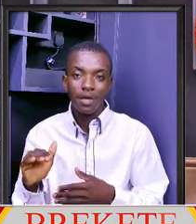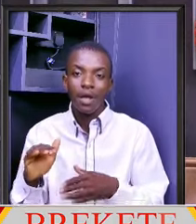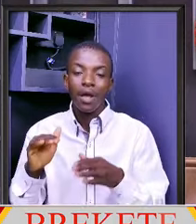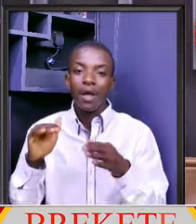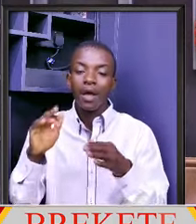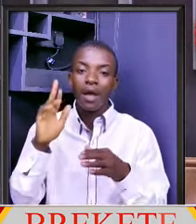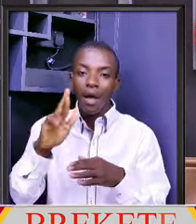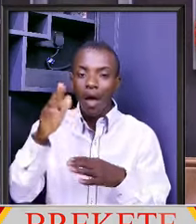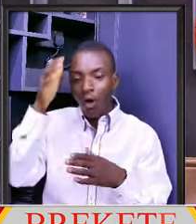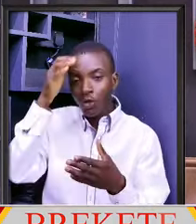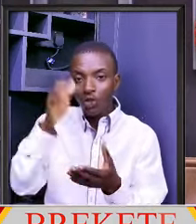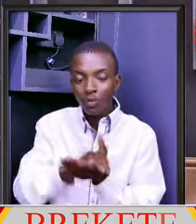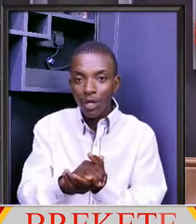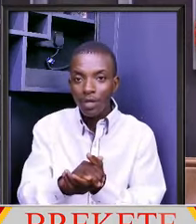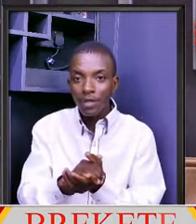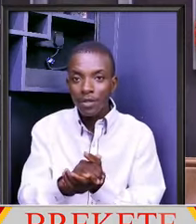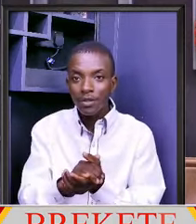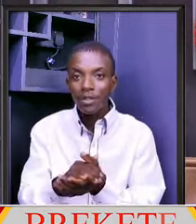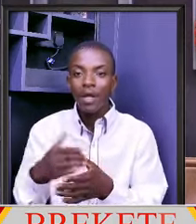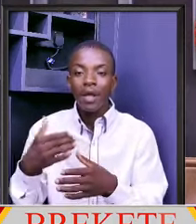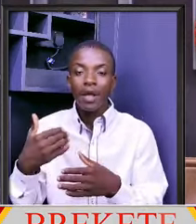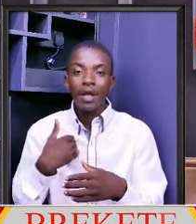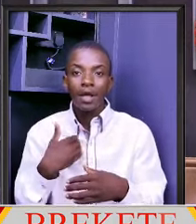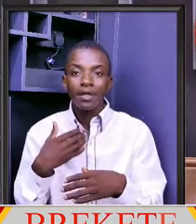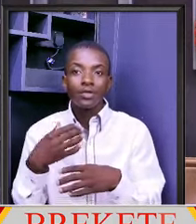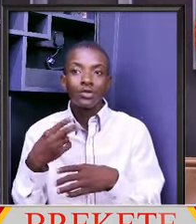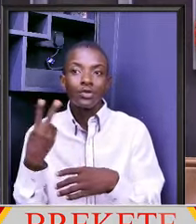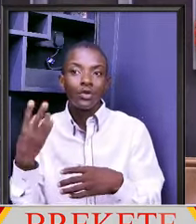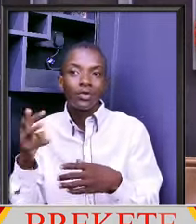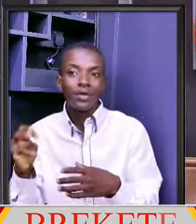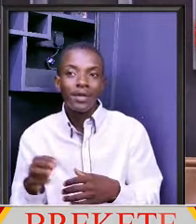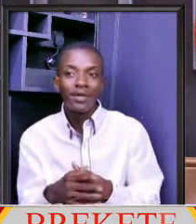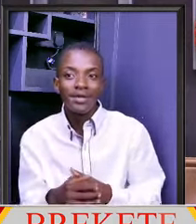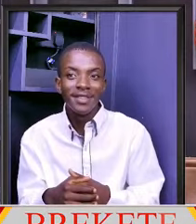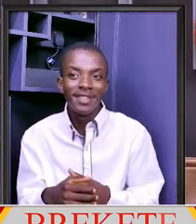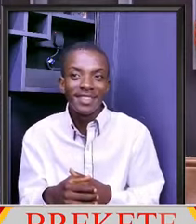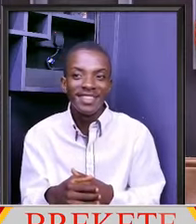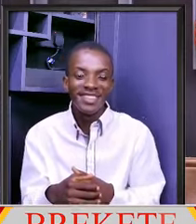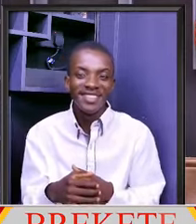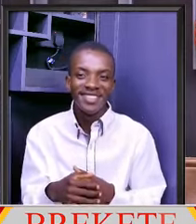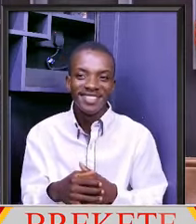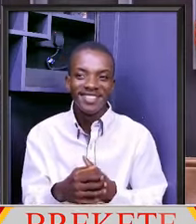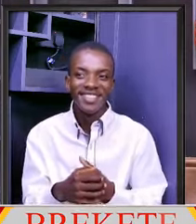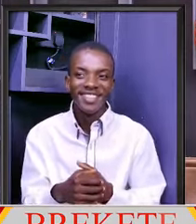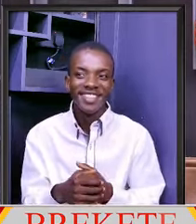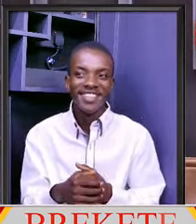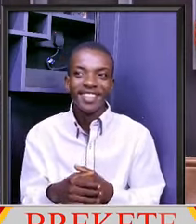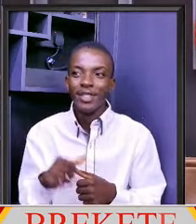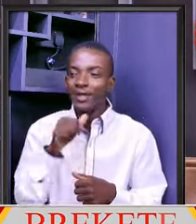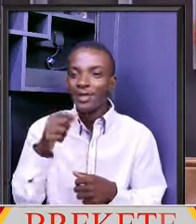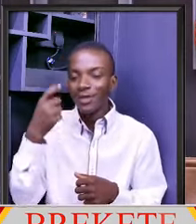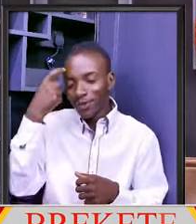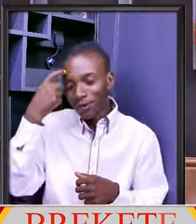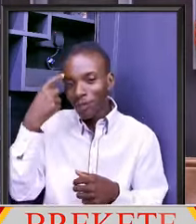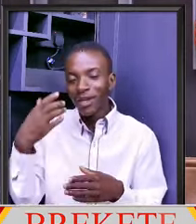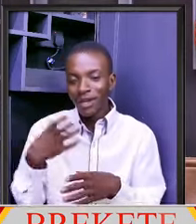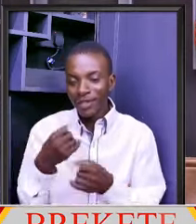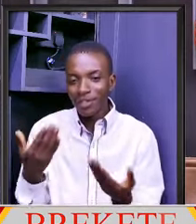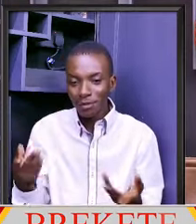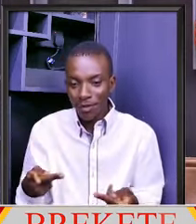Her husband, nine get two of them. Yes, sir. And thank you. Yes, sir. Me, OG. Yeah. No, be government get this